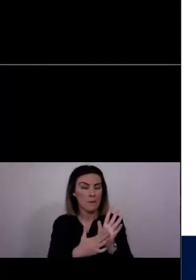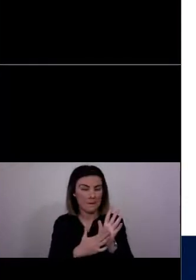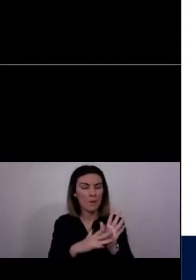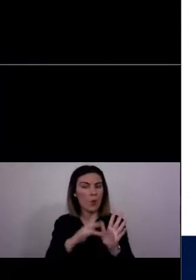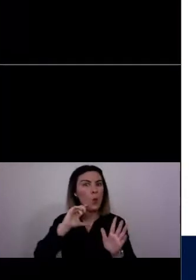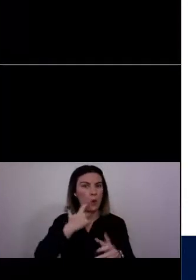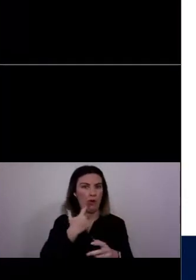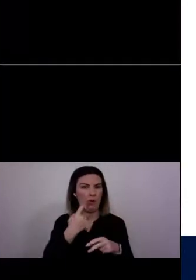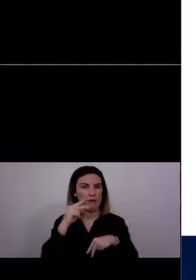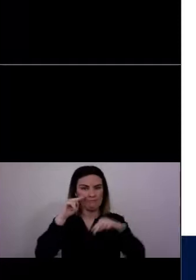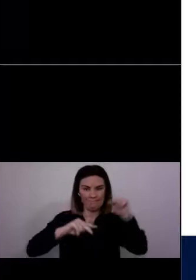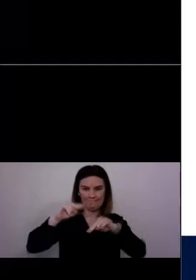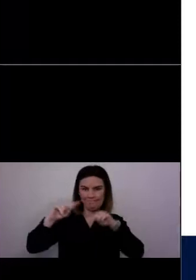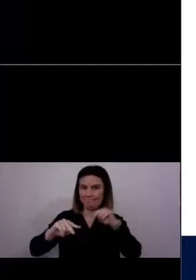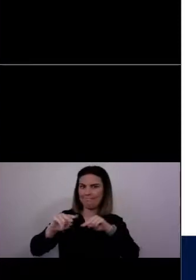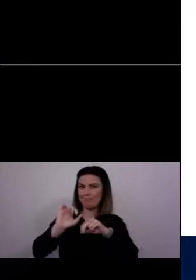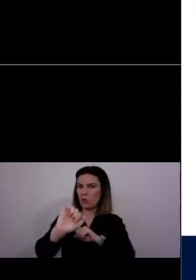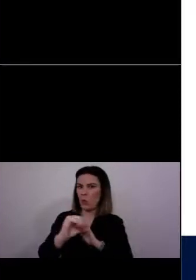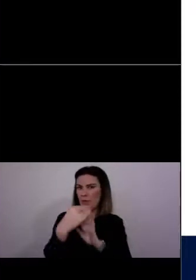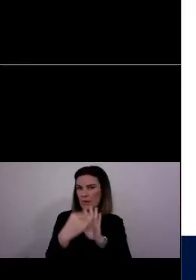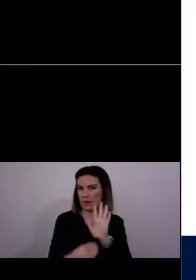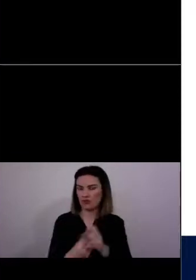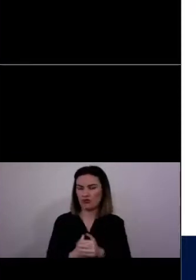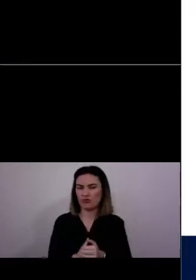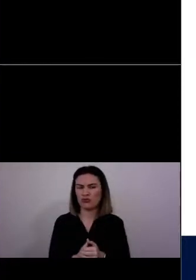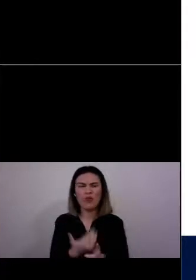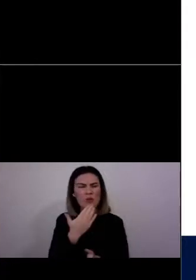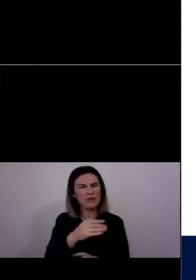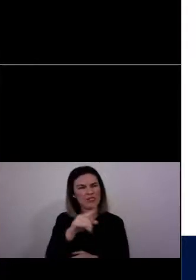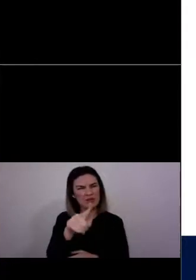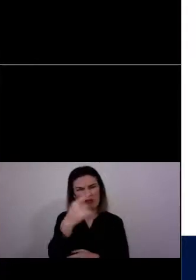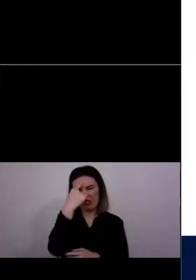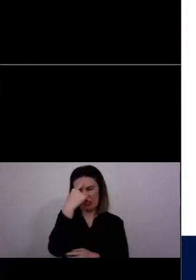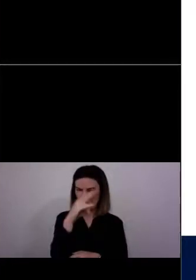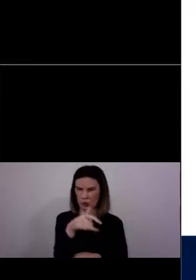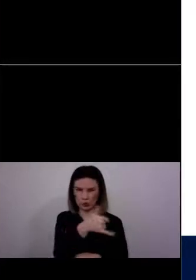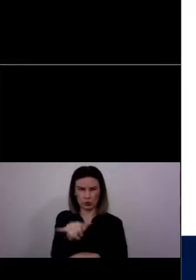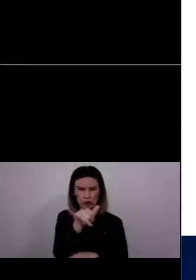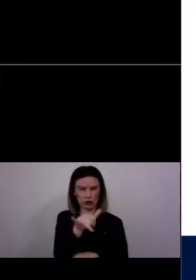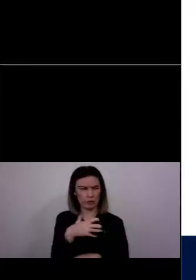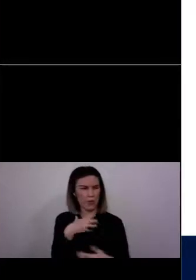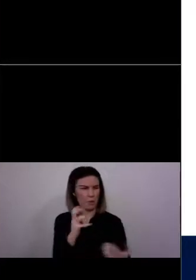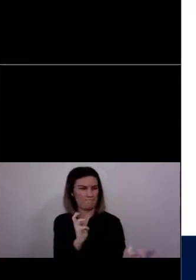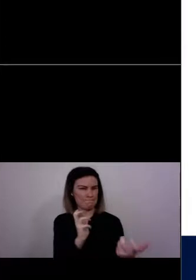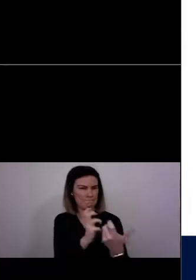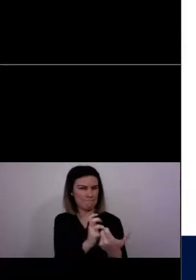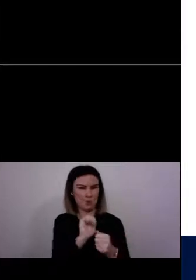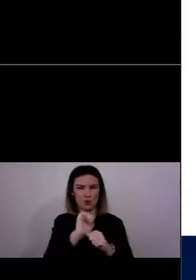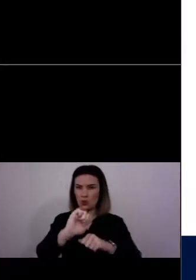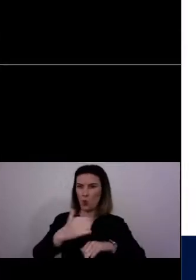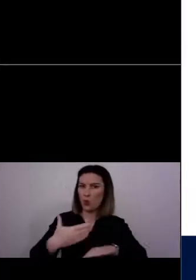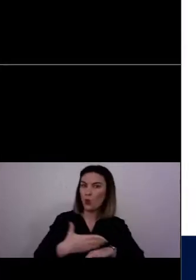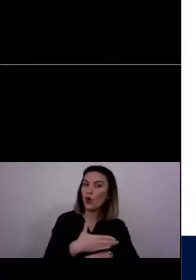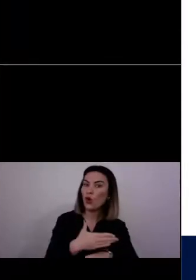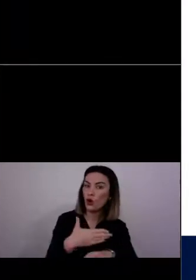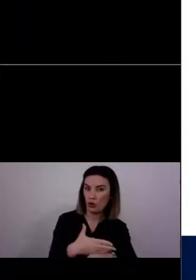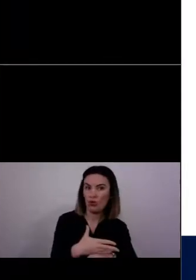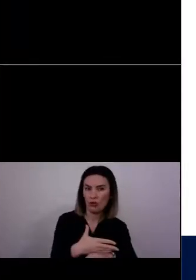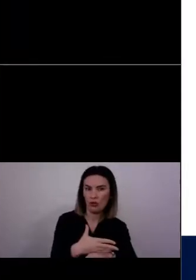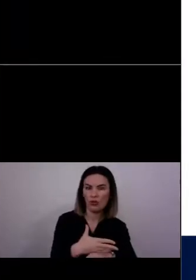with this, think about which one most aligns with your practice, and all of the information